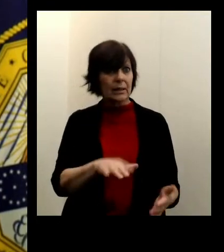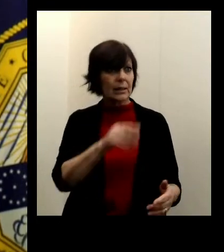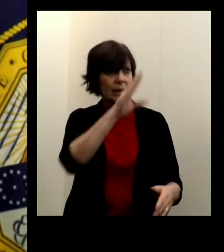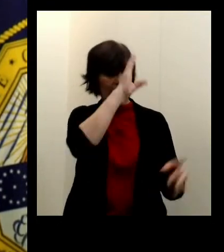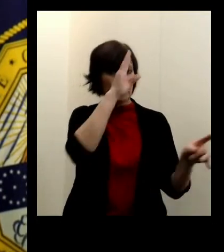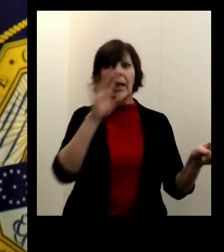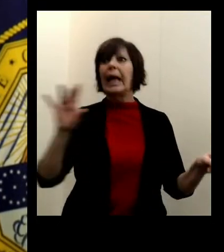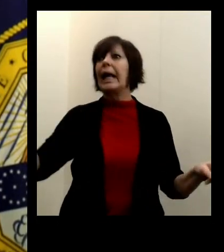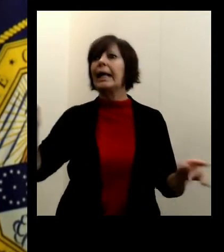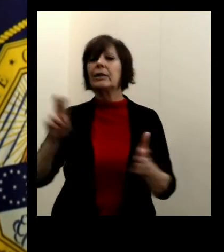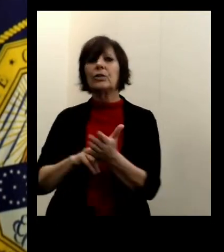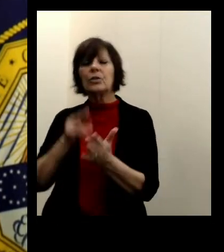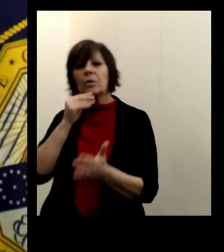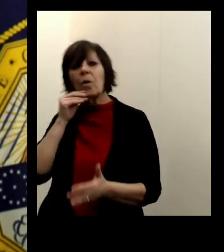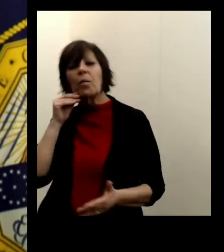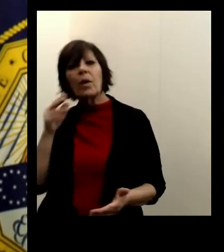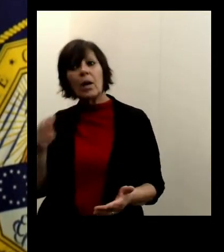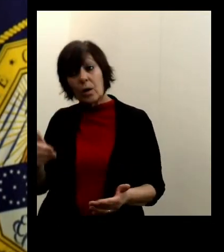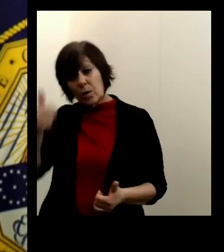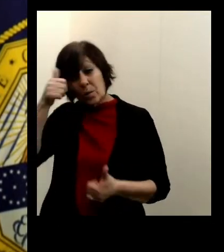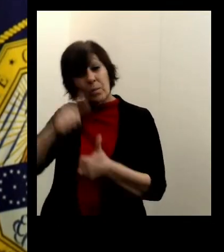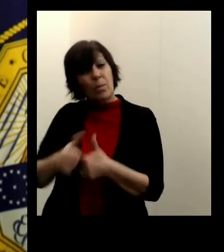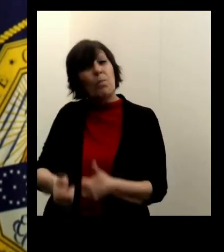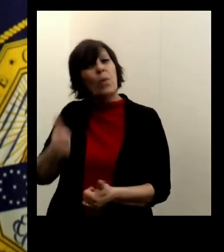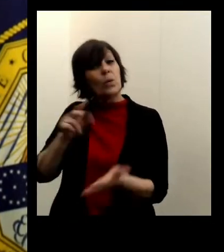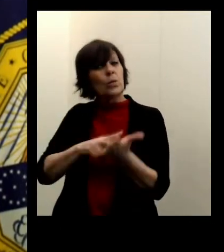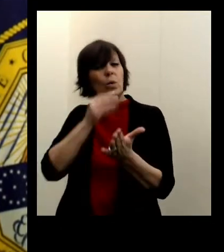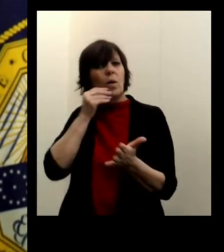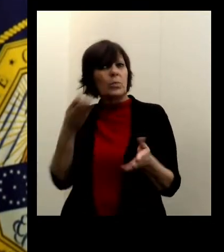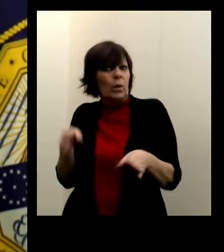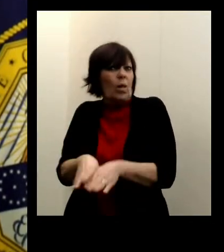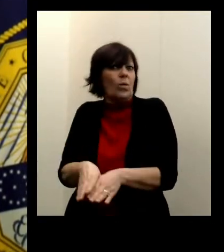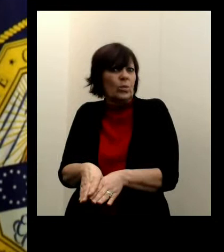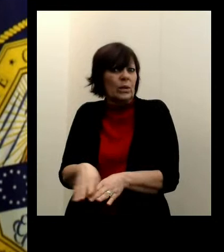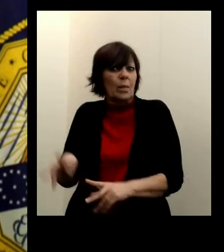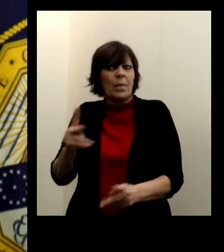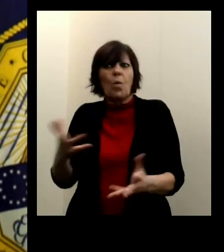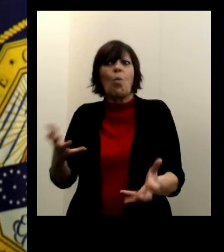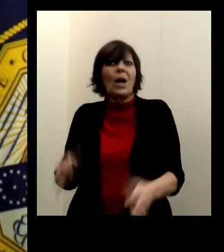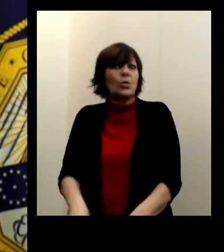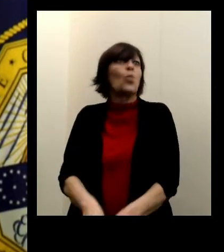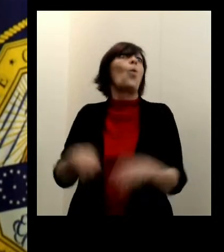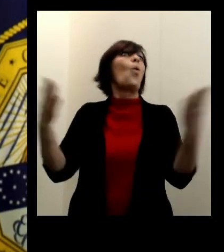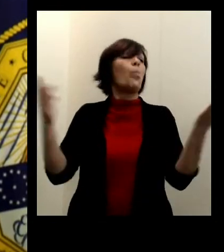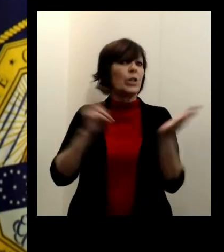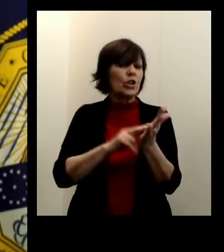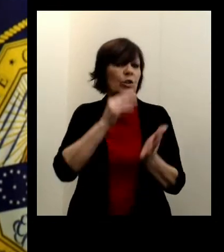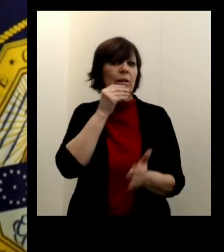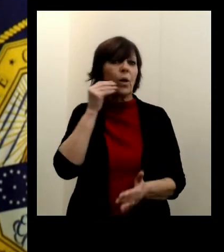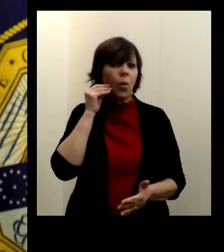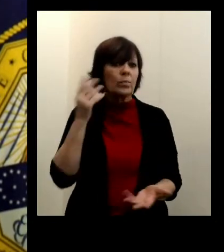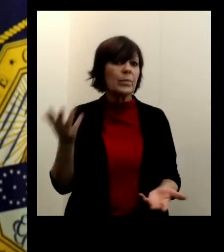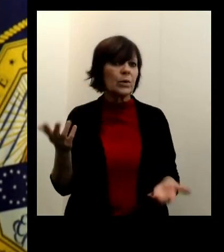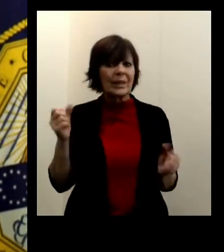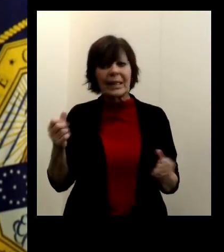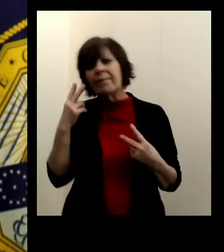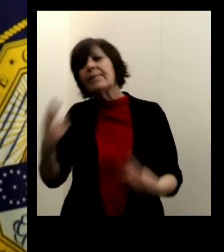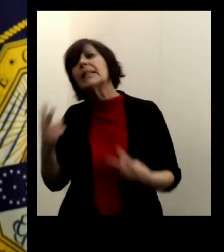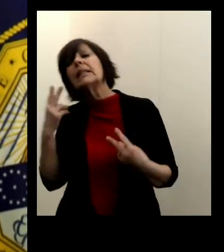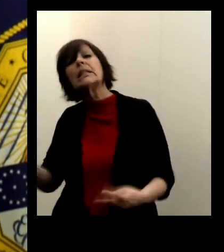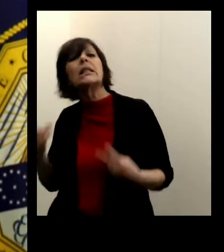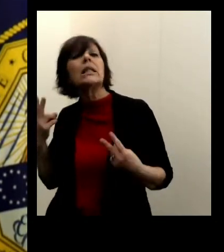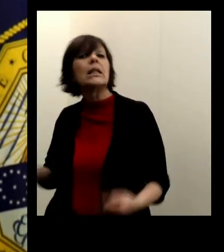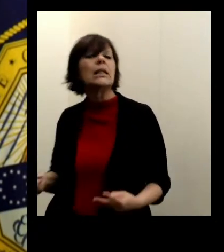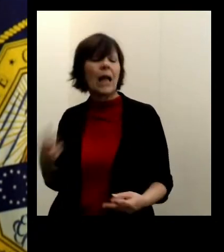in a nursing home. And remember, most nursing homes are still closed to the public. There's people who want to open up nursing homes to the general public so they can visit their family